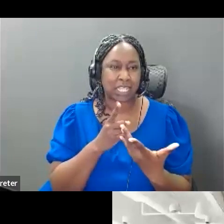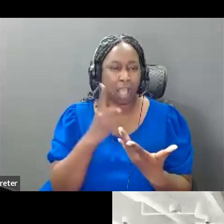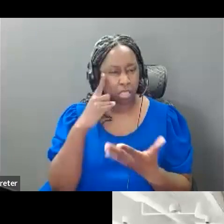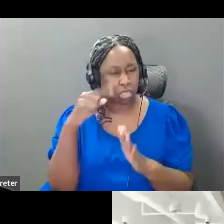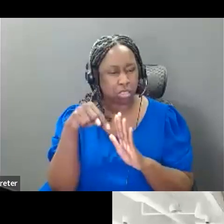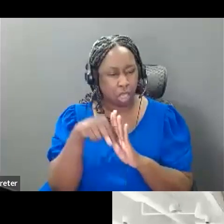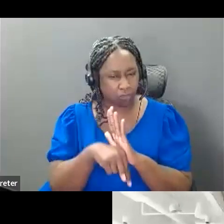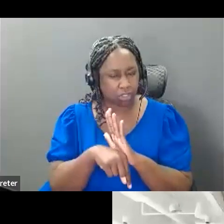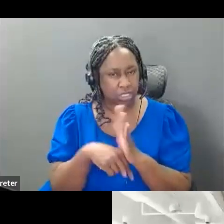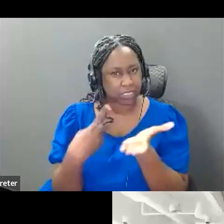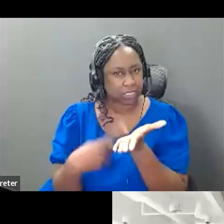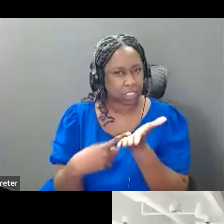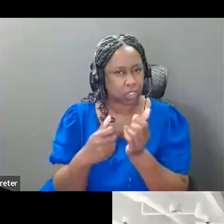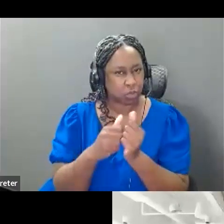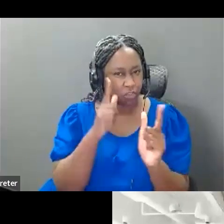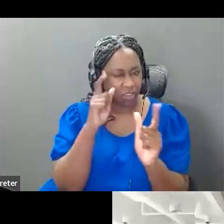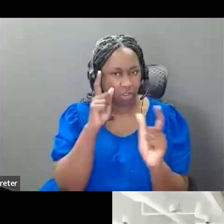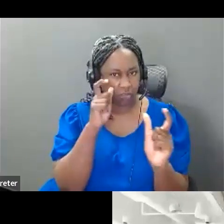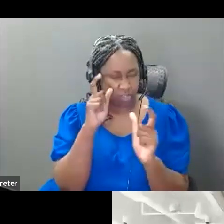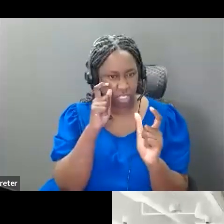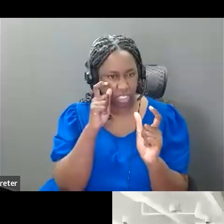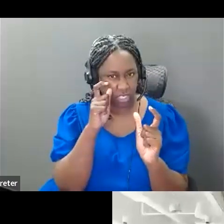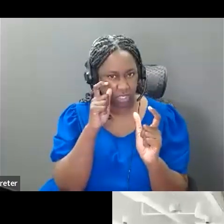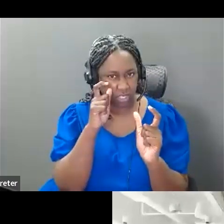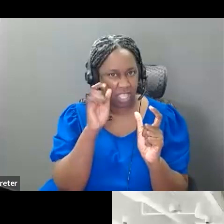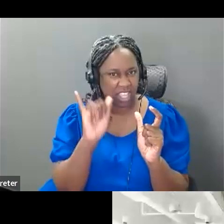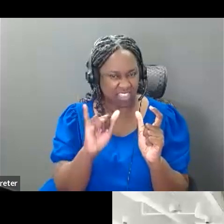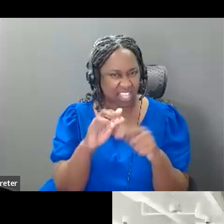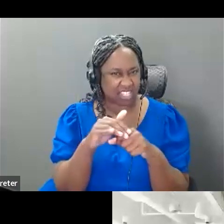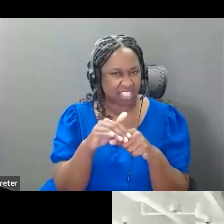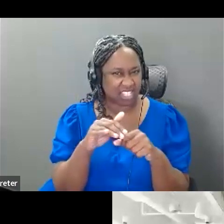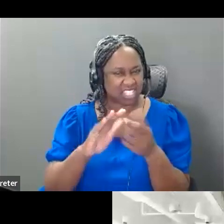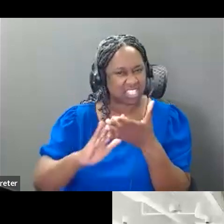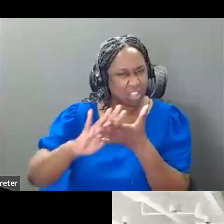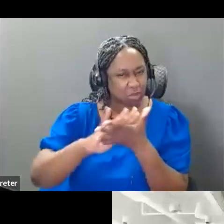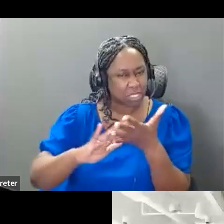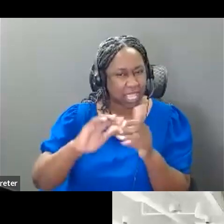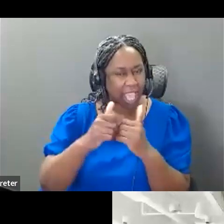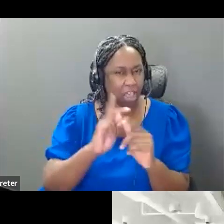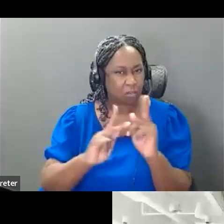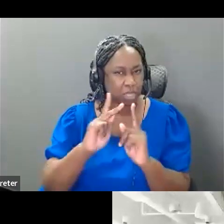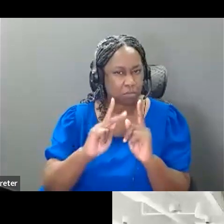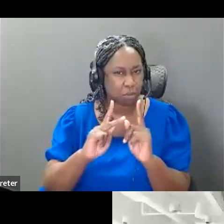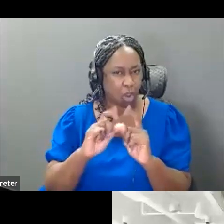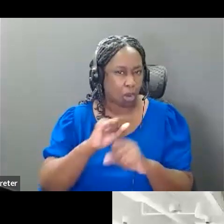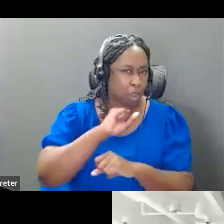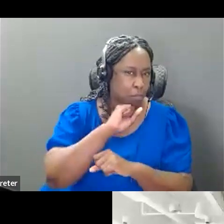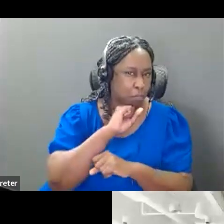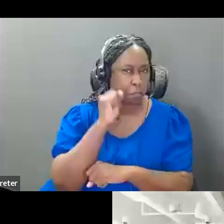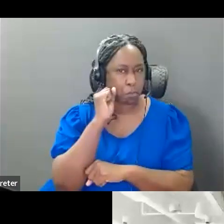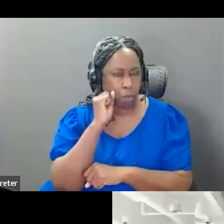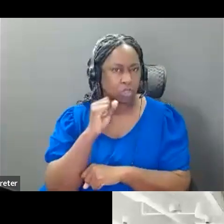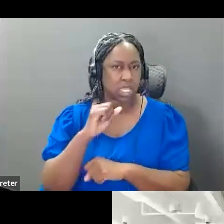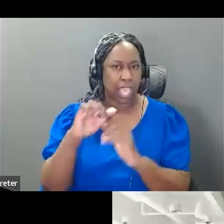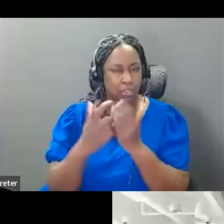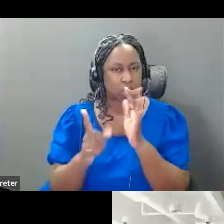thoughtful, in-depth discussions with your photographer about those subtleties of how people are posed, how people are showing up